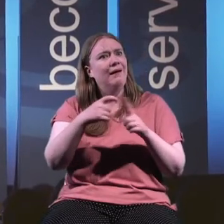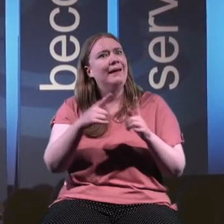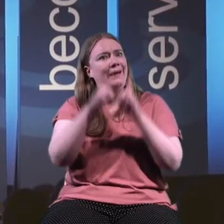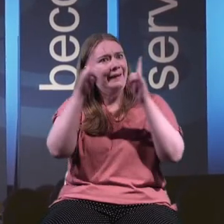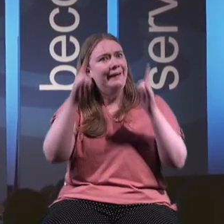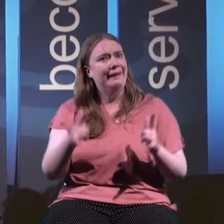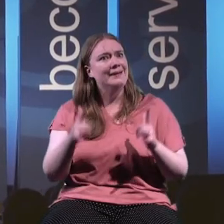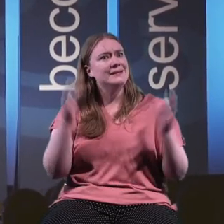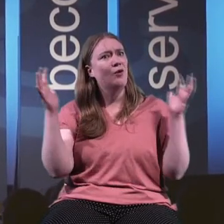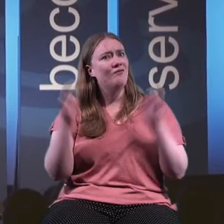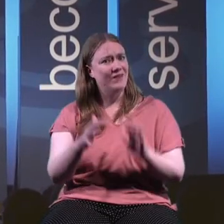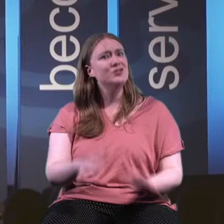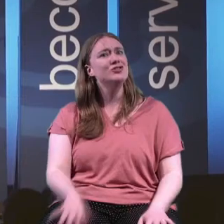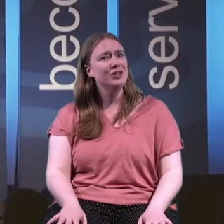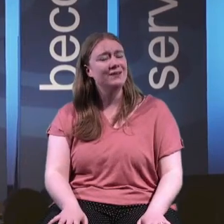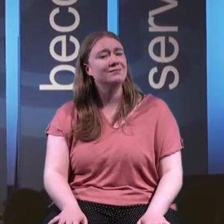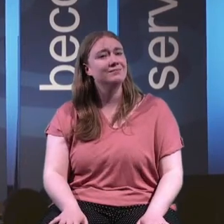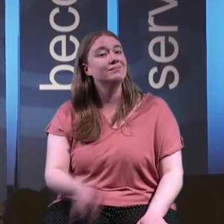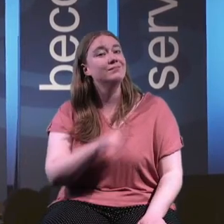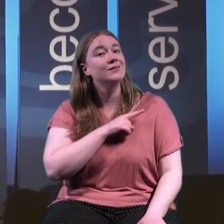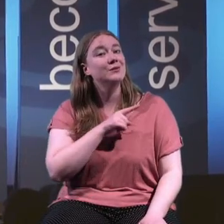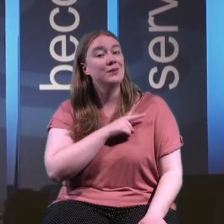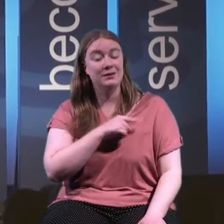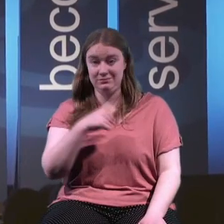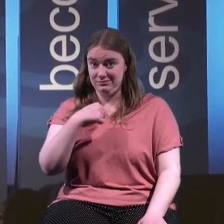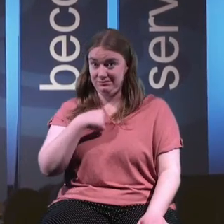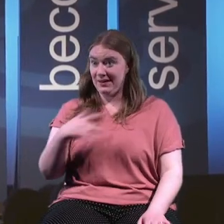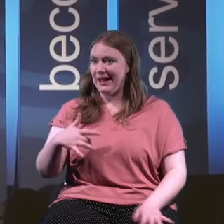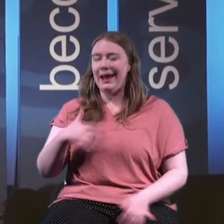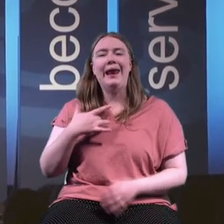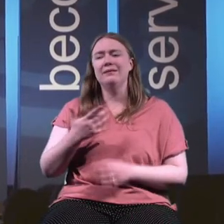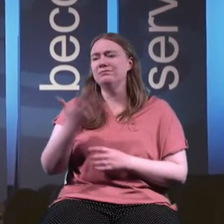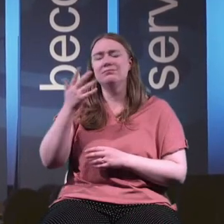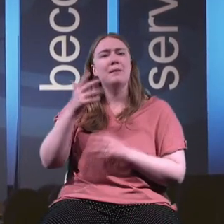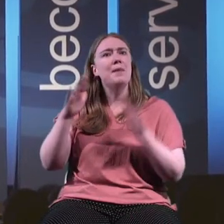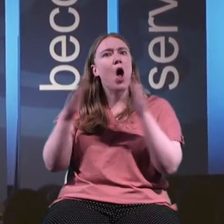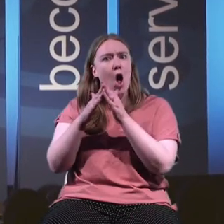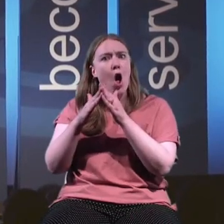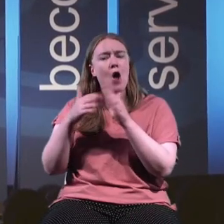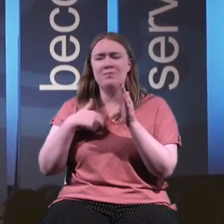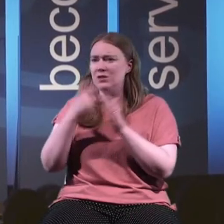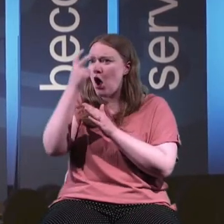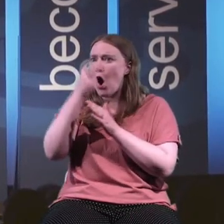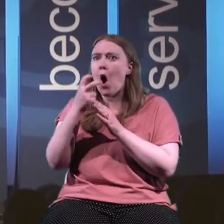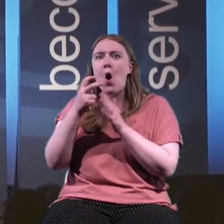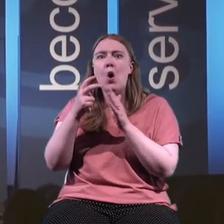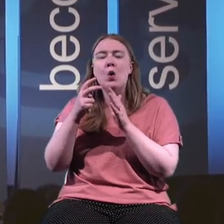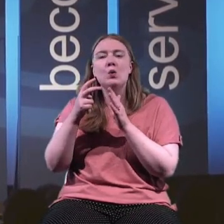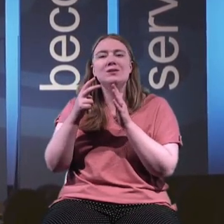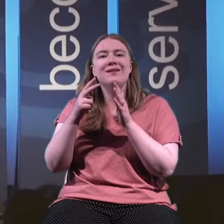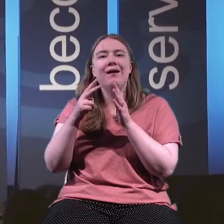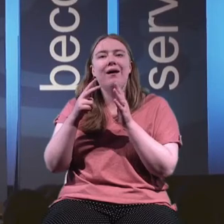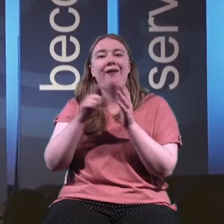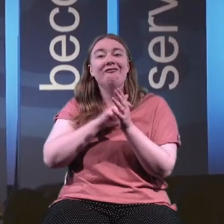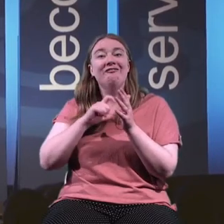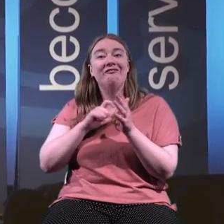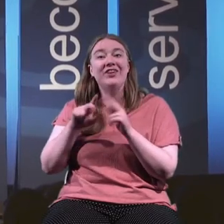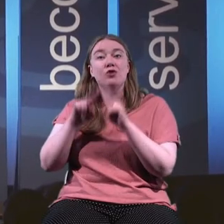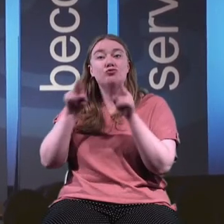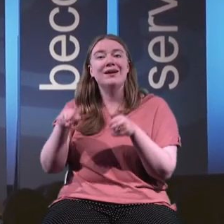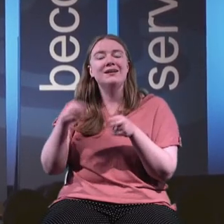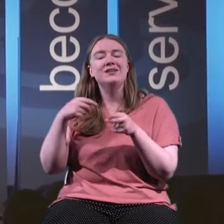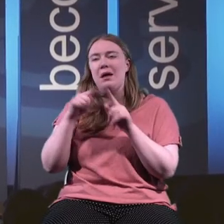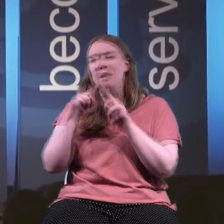Convention, because we live in an old vicarage right next to St. John's Church up at the other end of